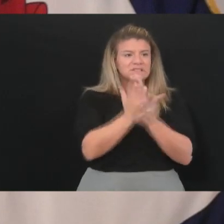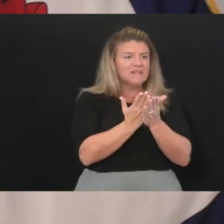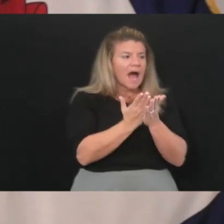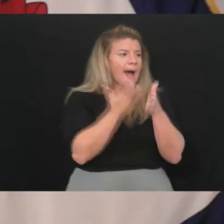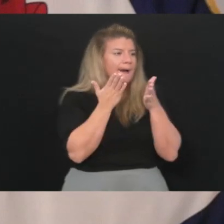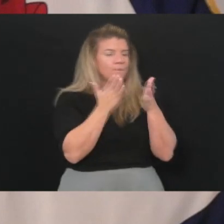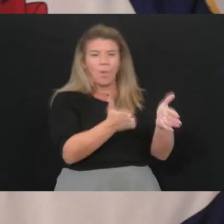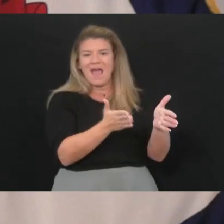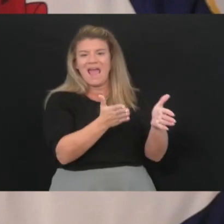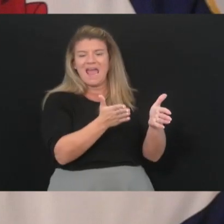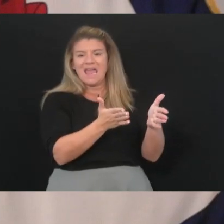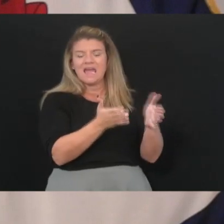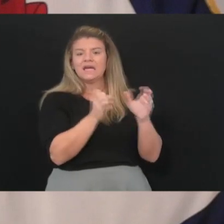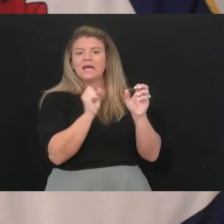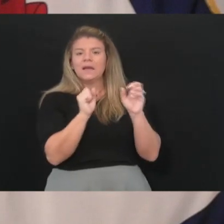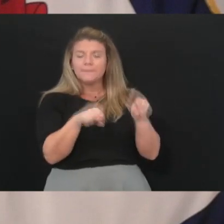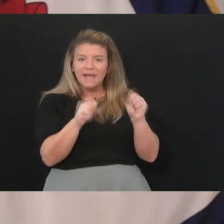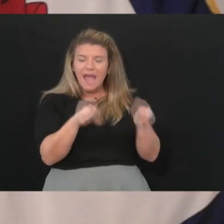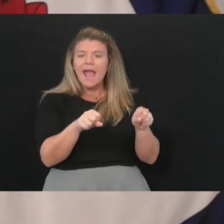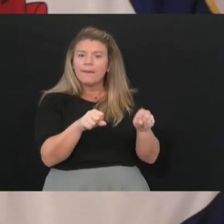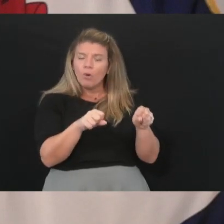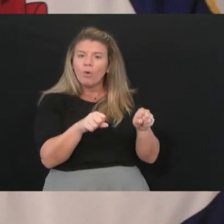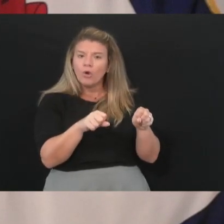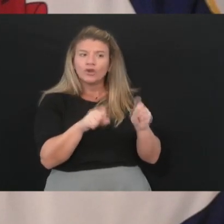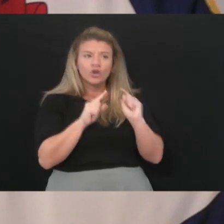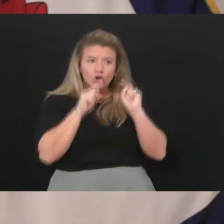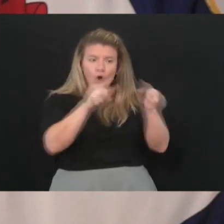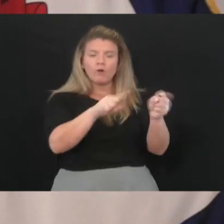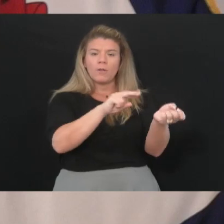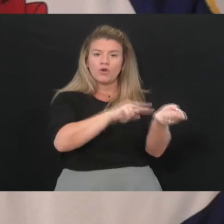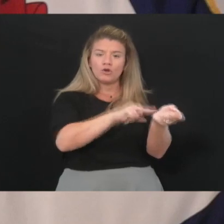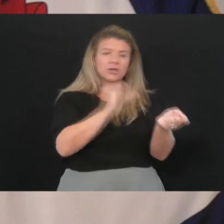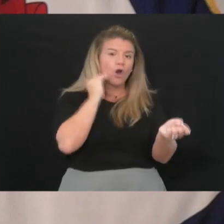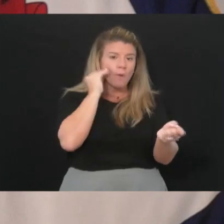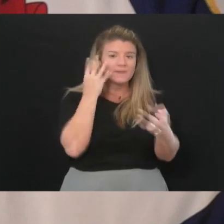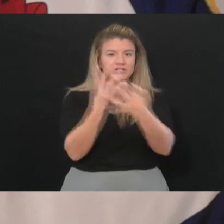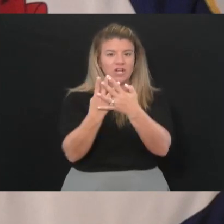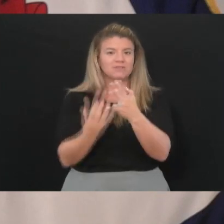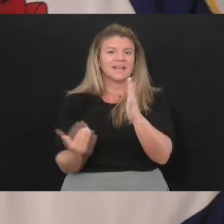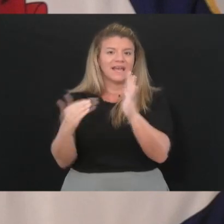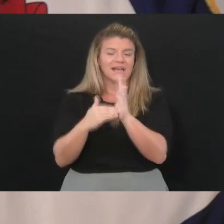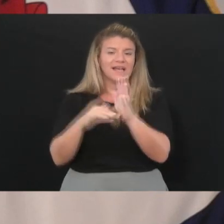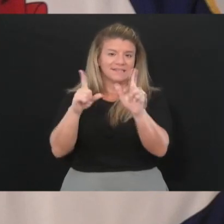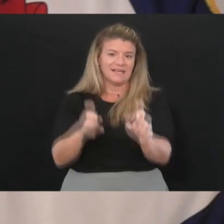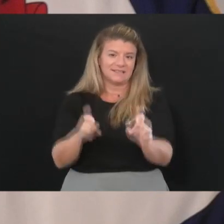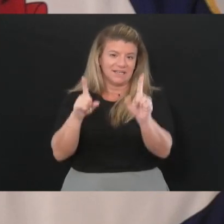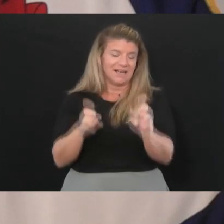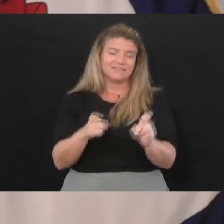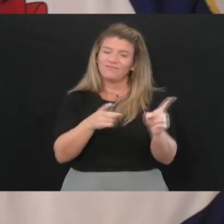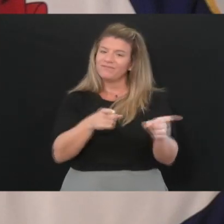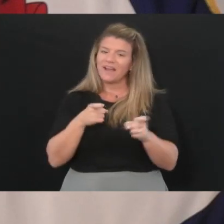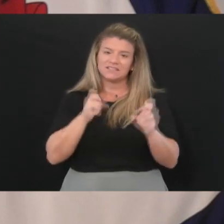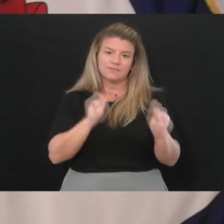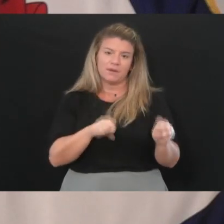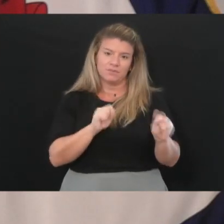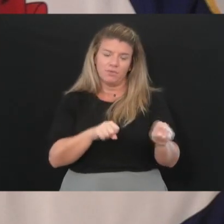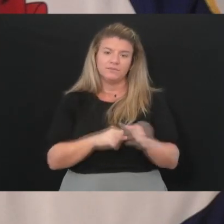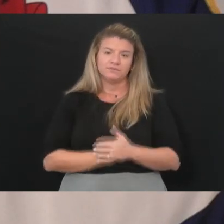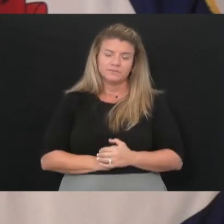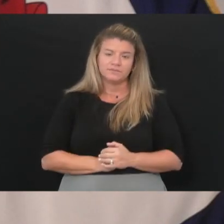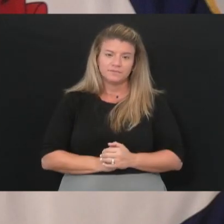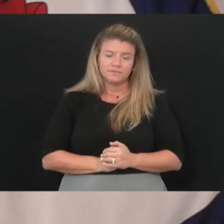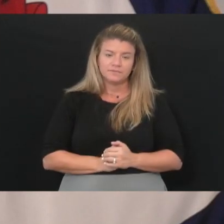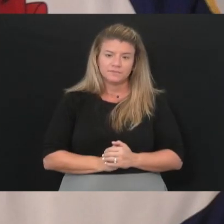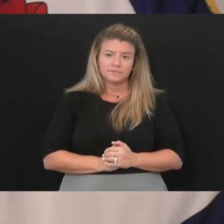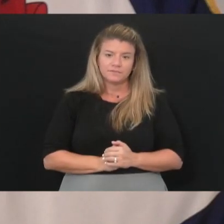way, somehow, to be able to get to these nursing homes and correctional facilities as quickly as can be, considering all